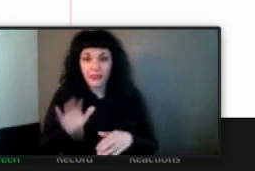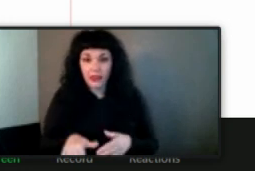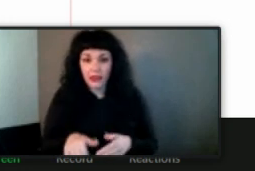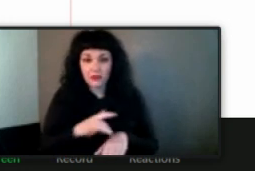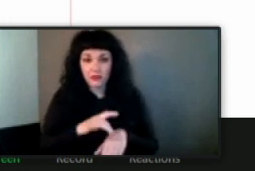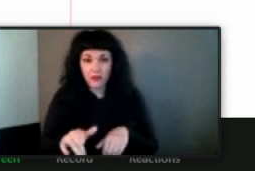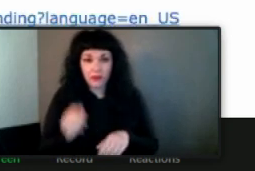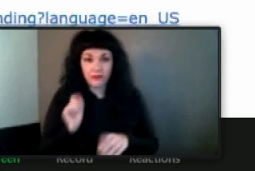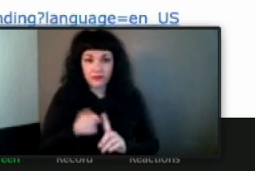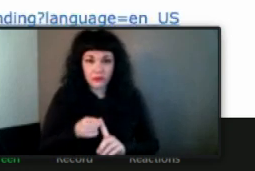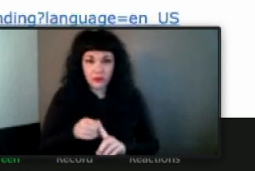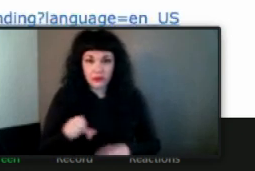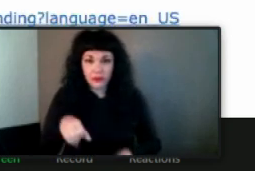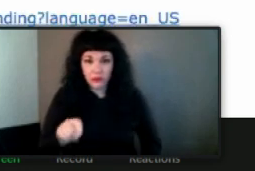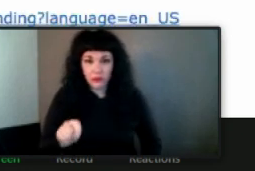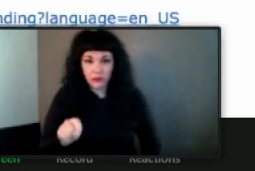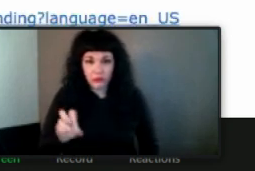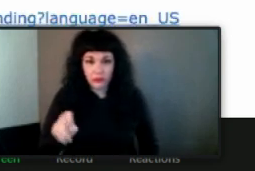Next slide.